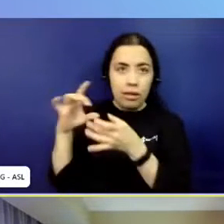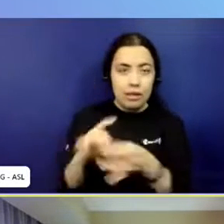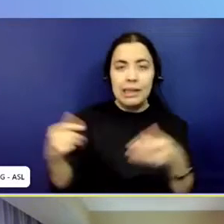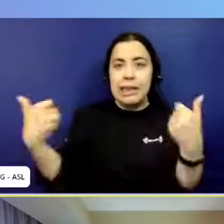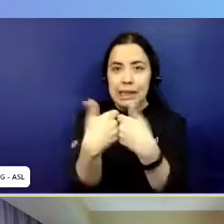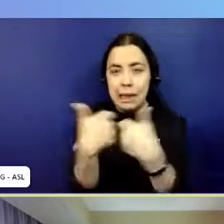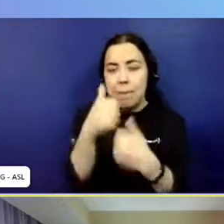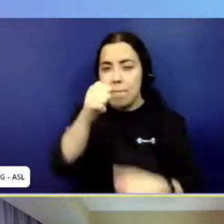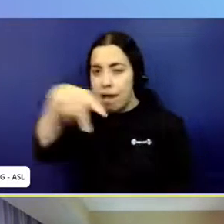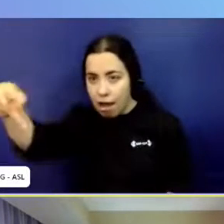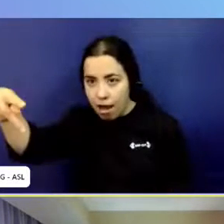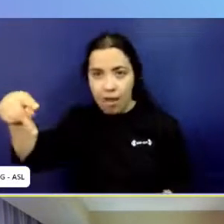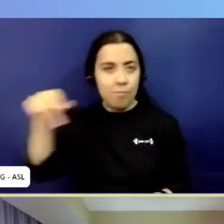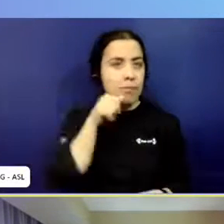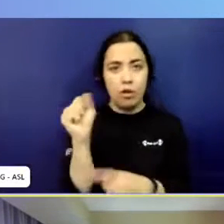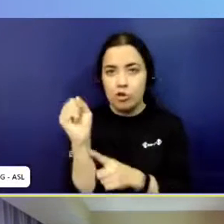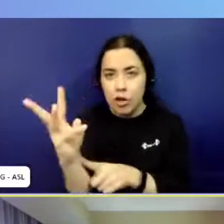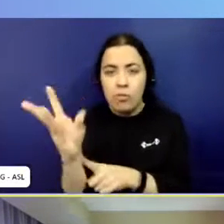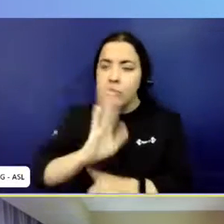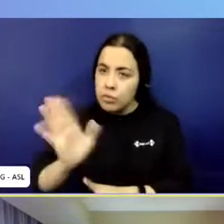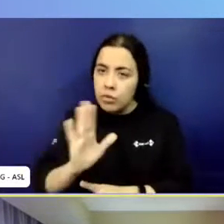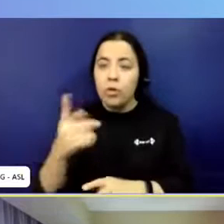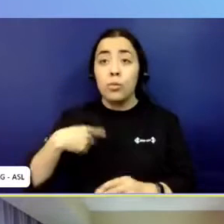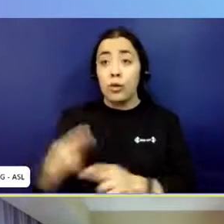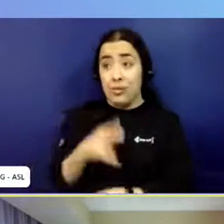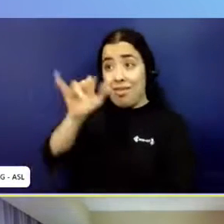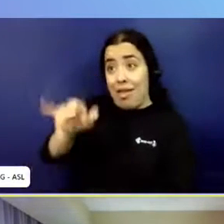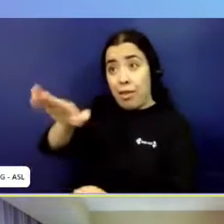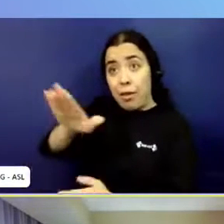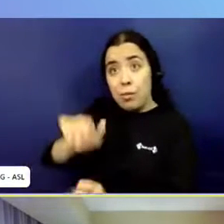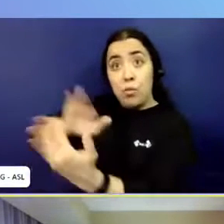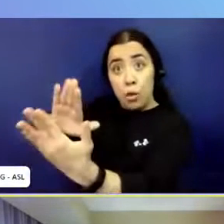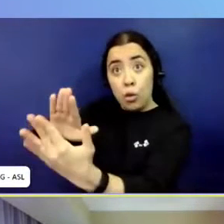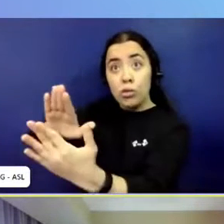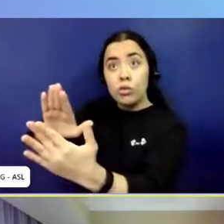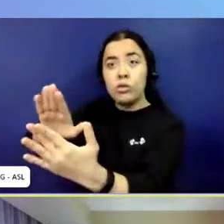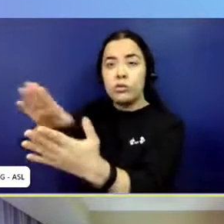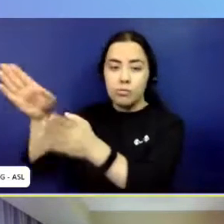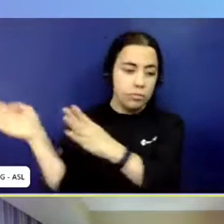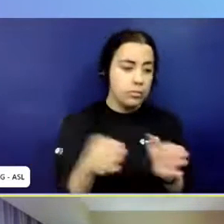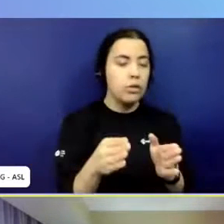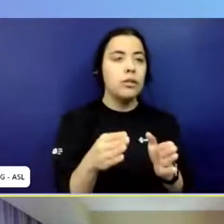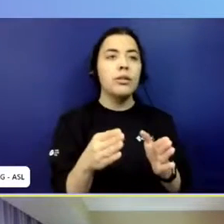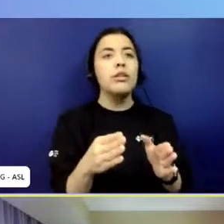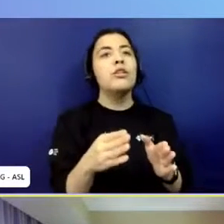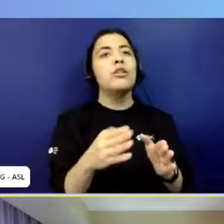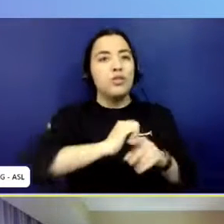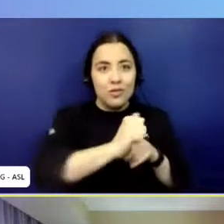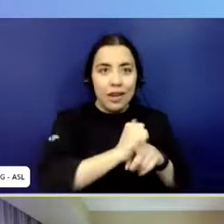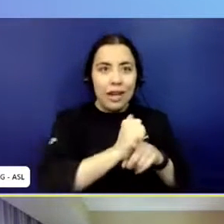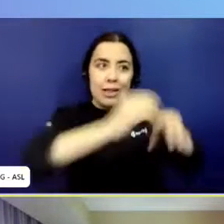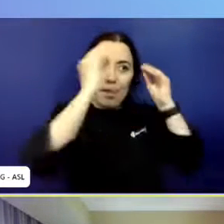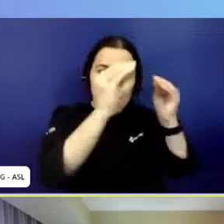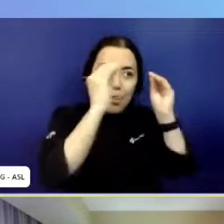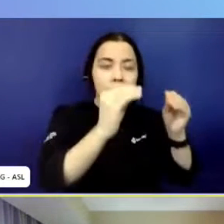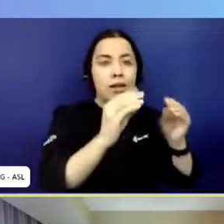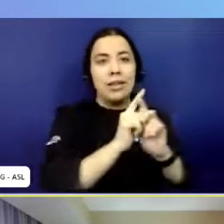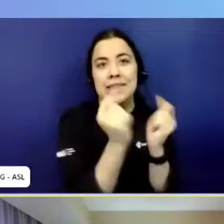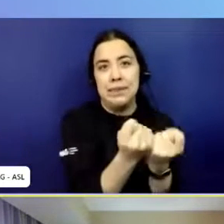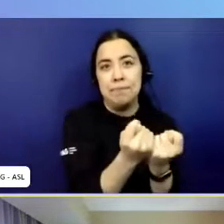we use the gamification approach to train and educate our team members.